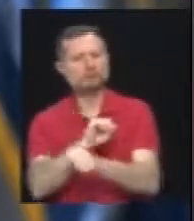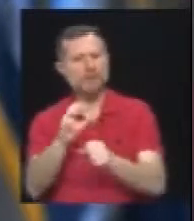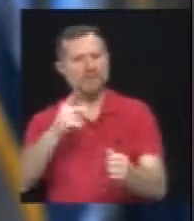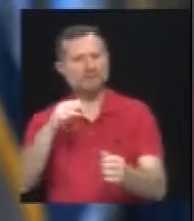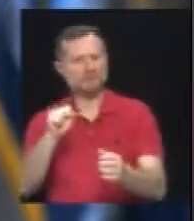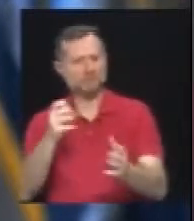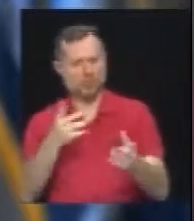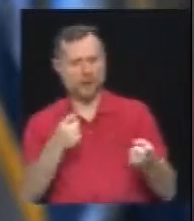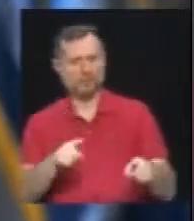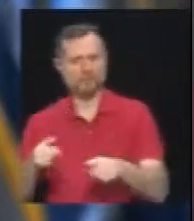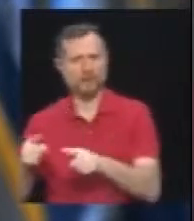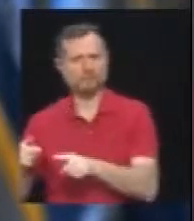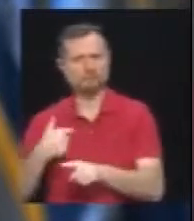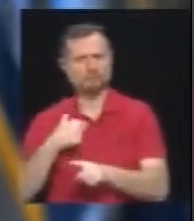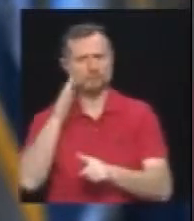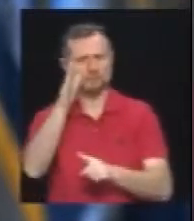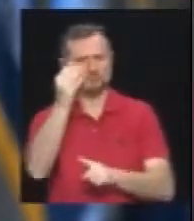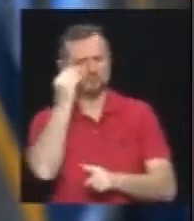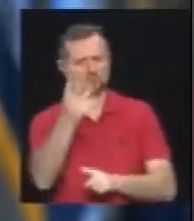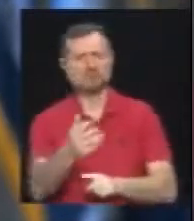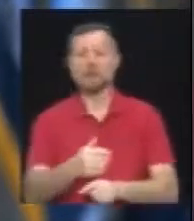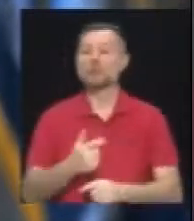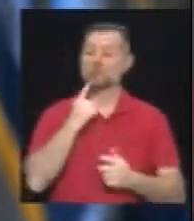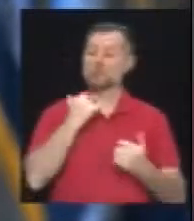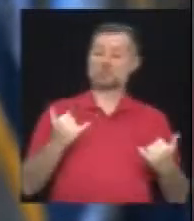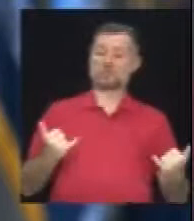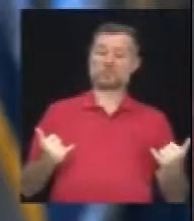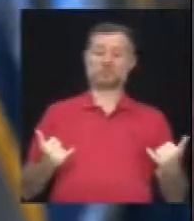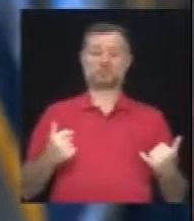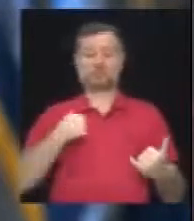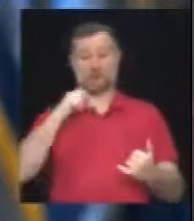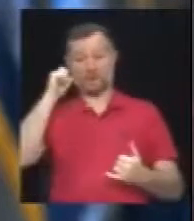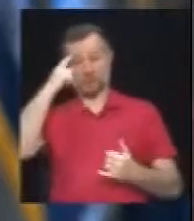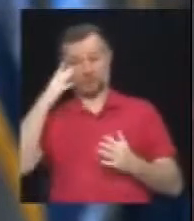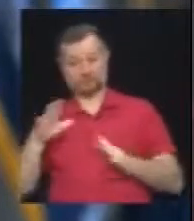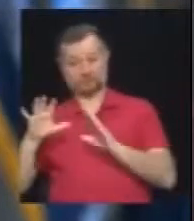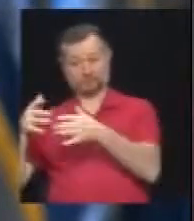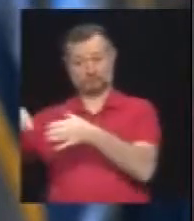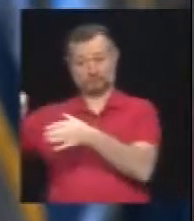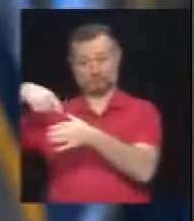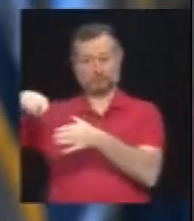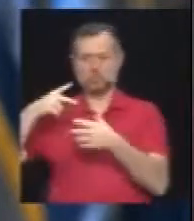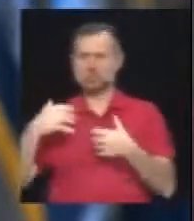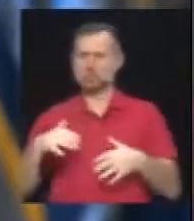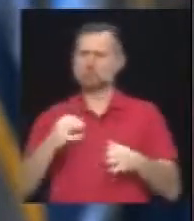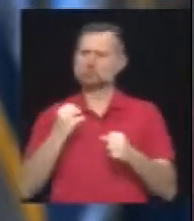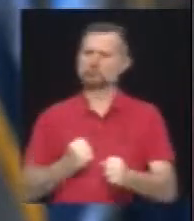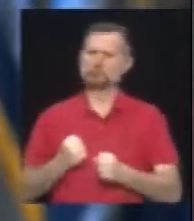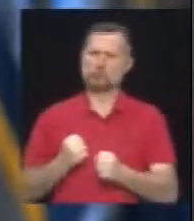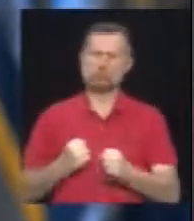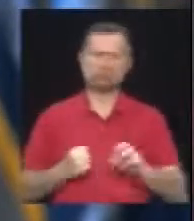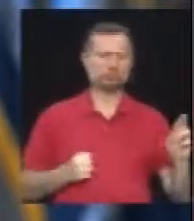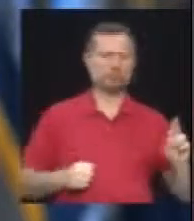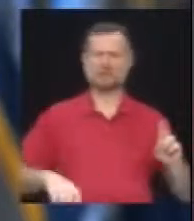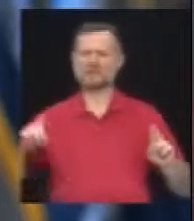But let me say now that when government politicizes allegations and the headlines condemn without facts,